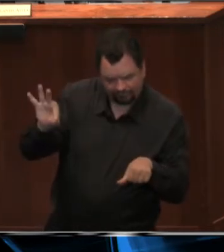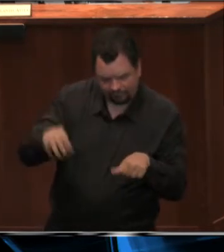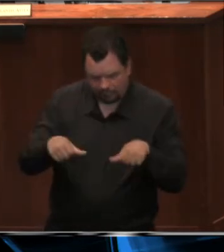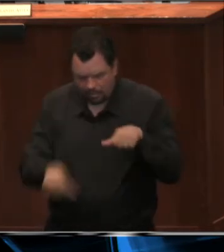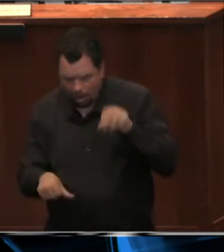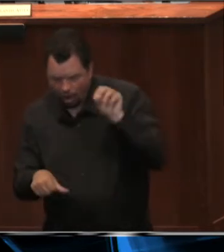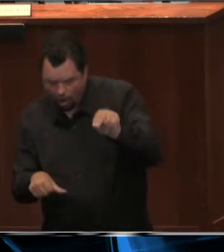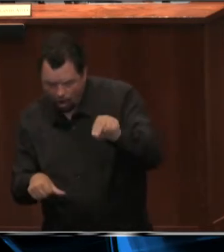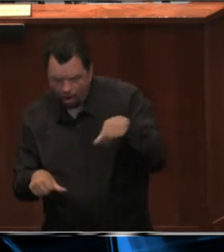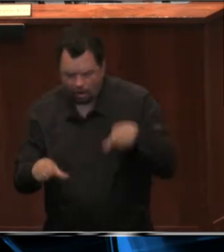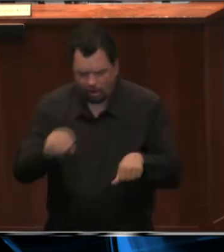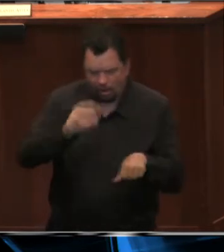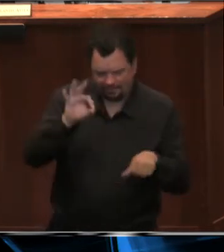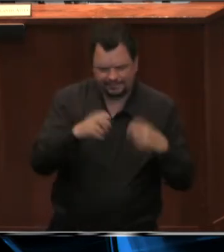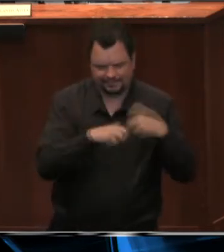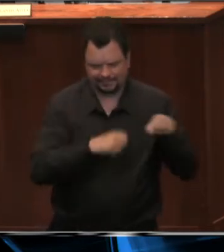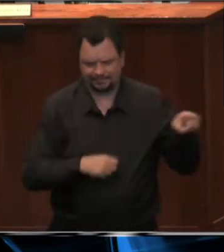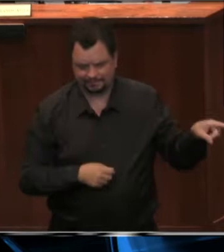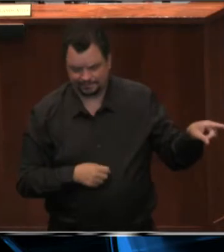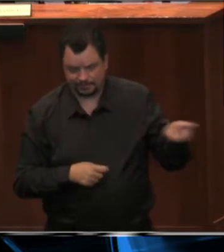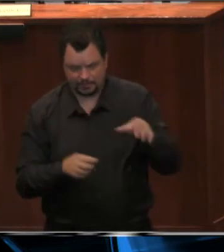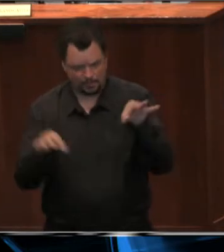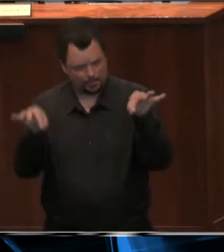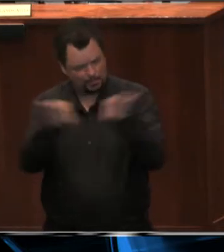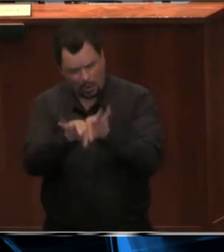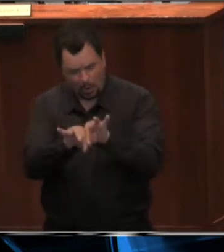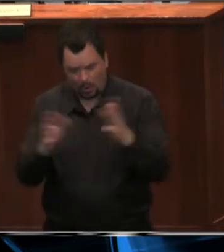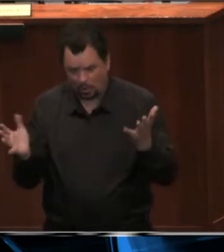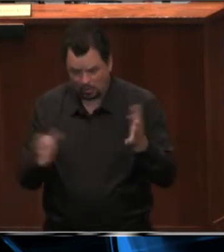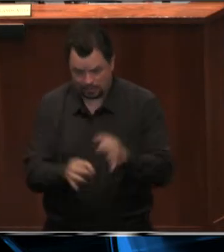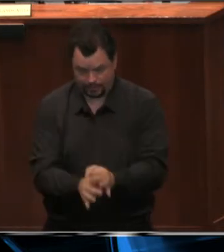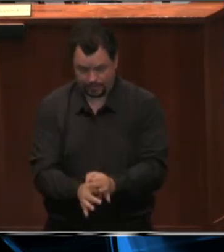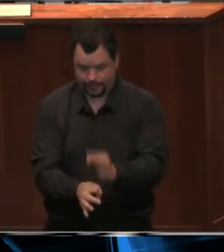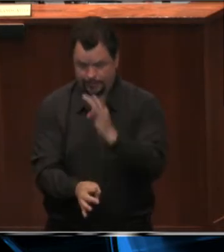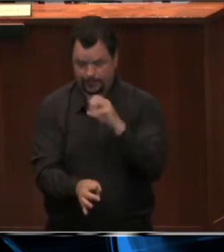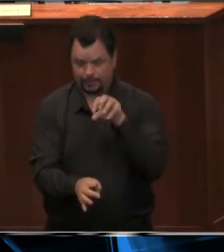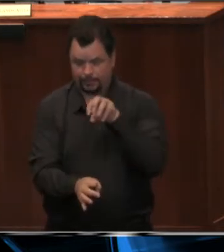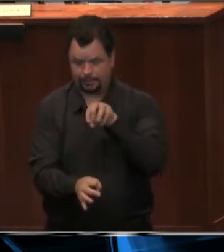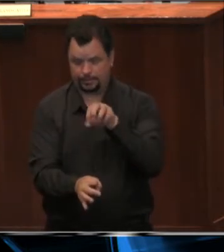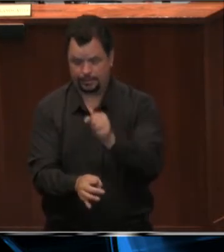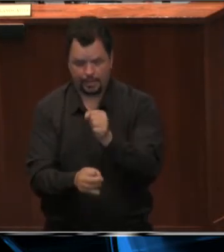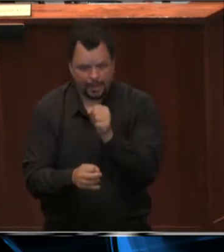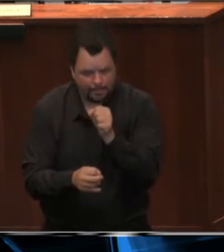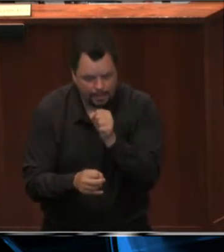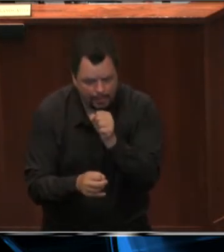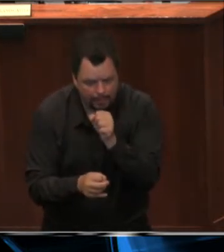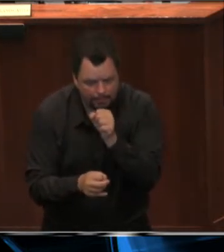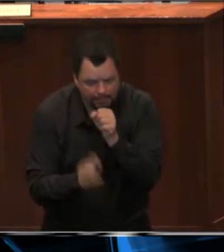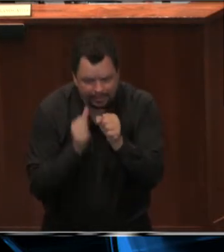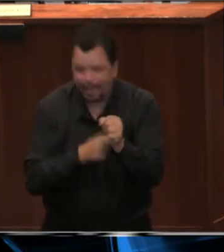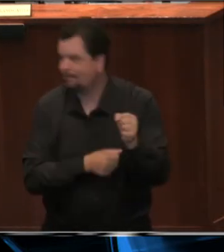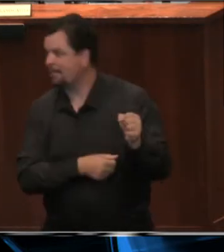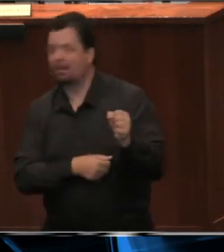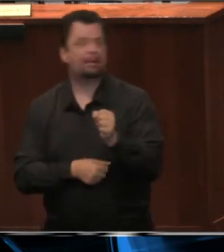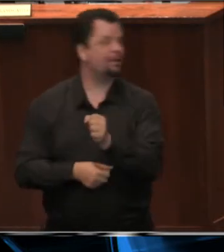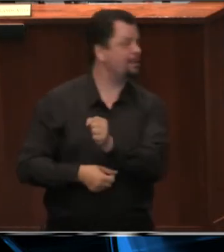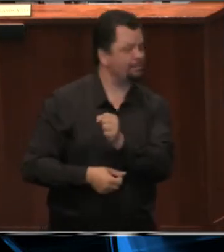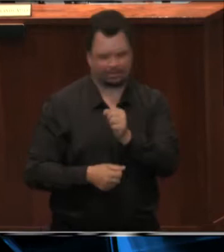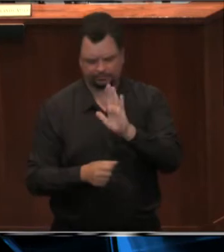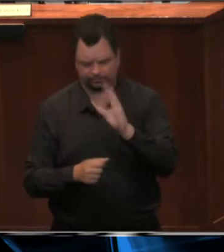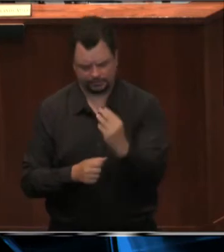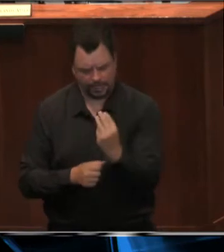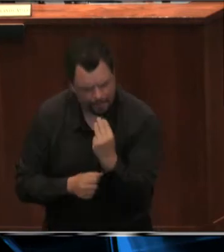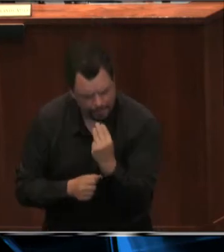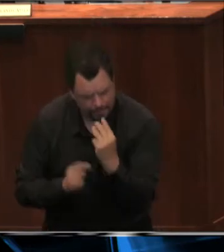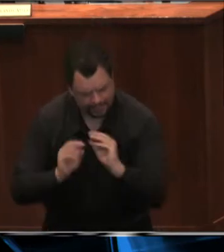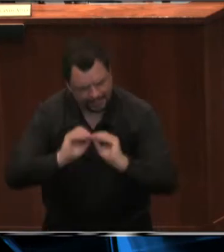so it's right in front of your face so we can all hear. And